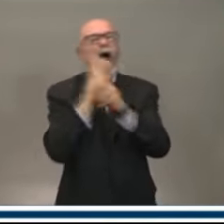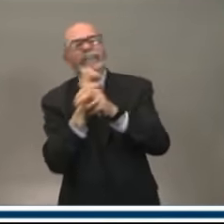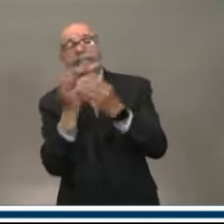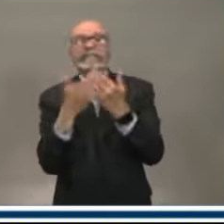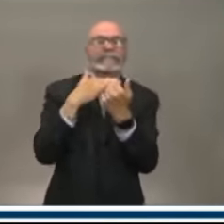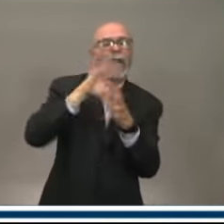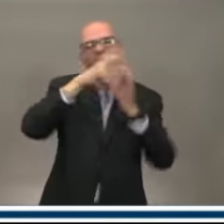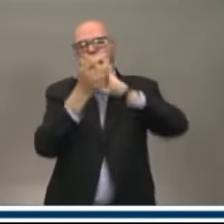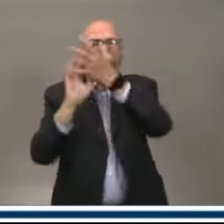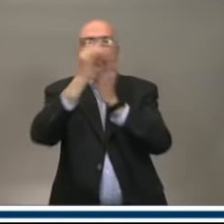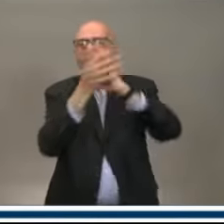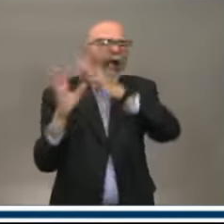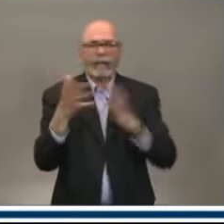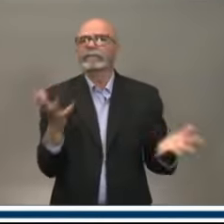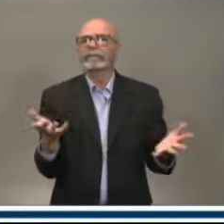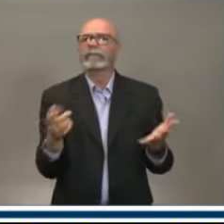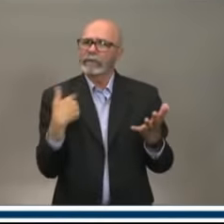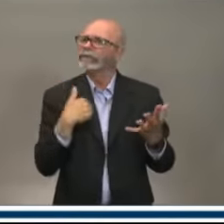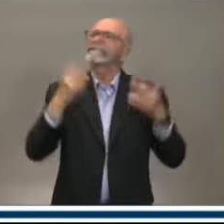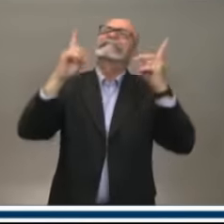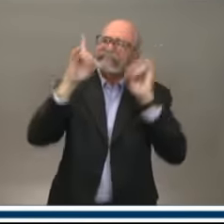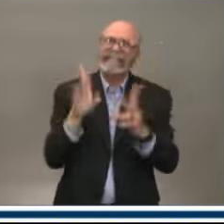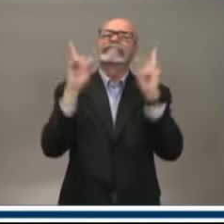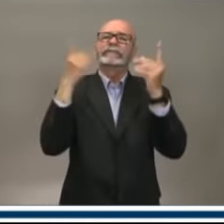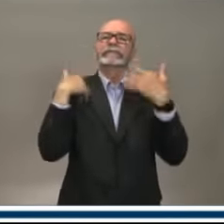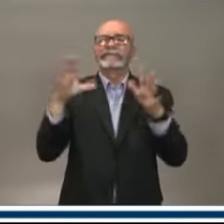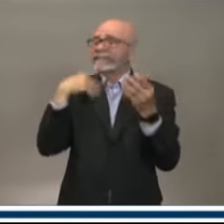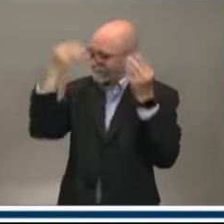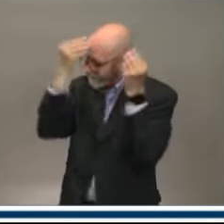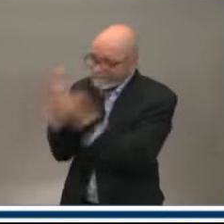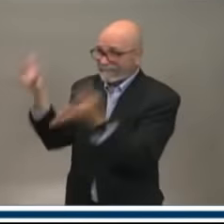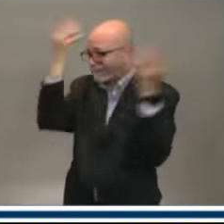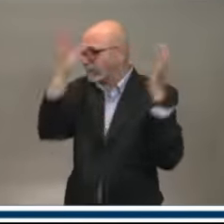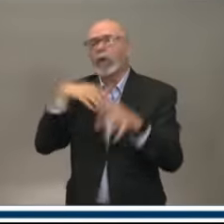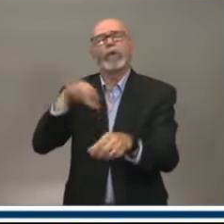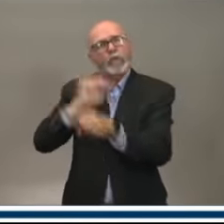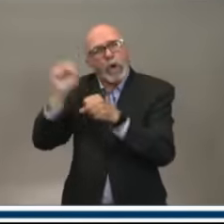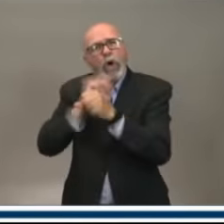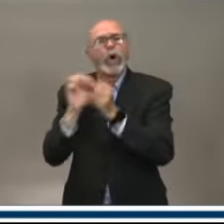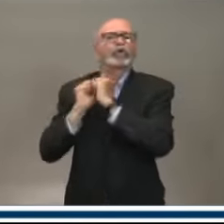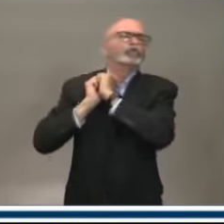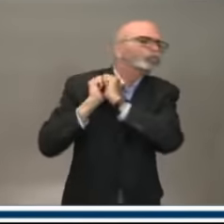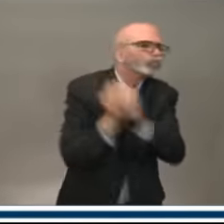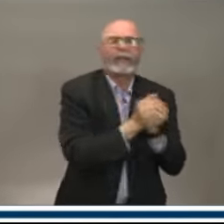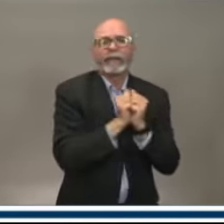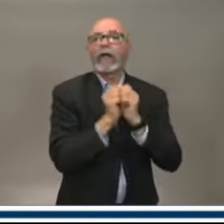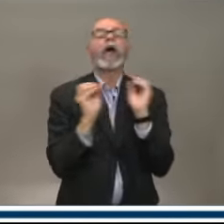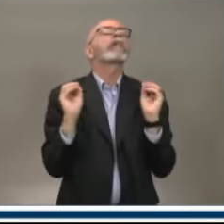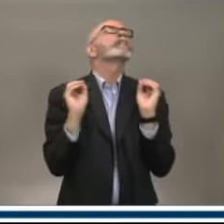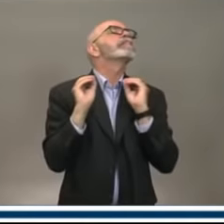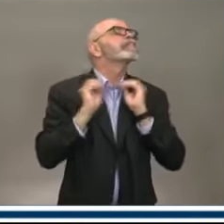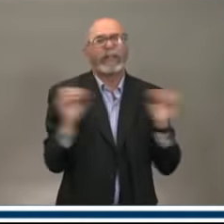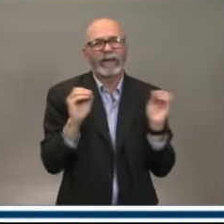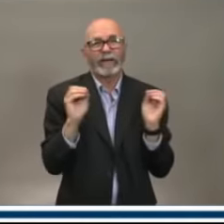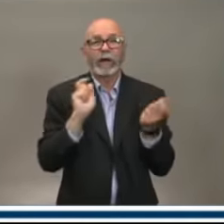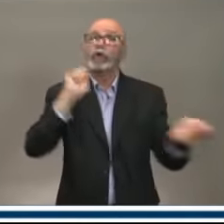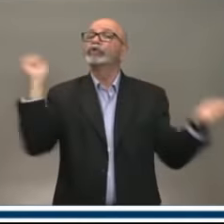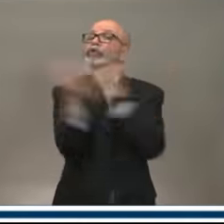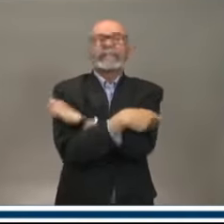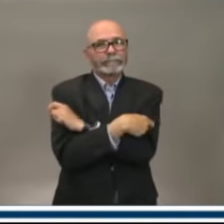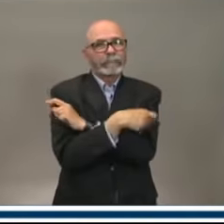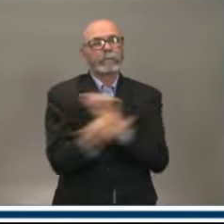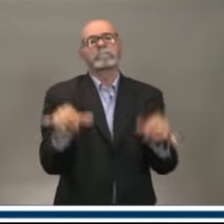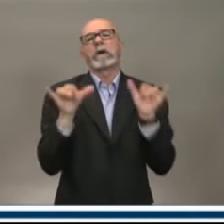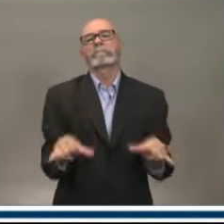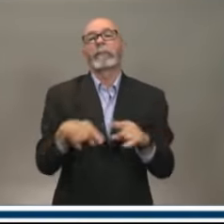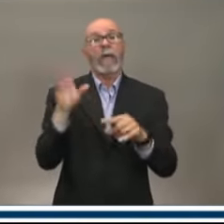beginning, we are all in this together, and nothing has changed. But some seem to want to make COVID political